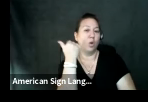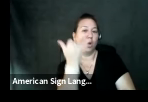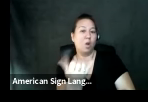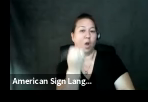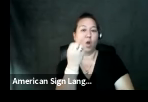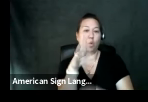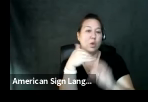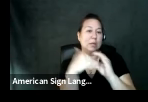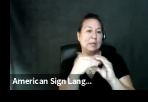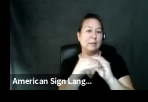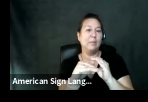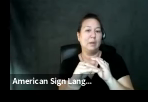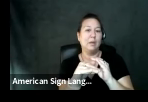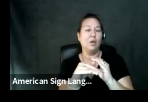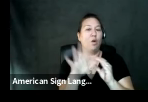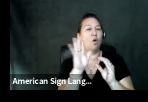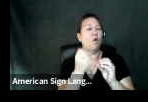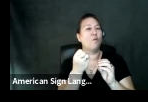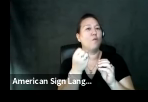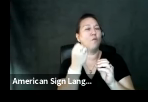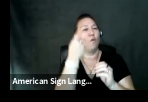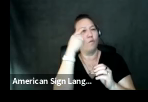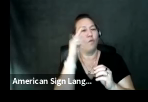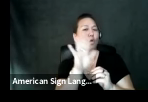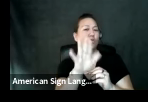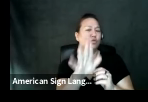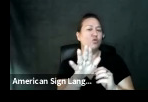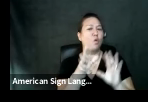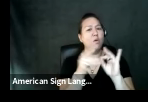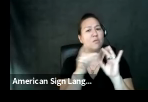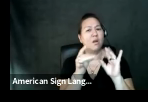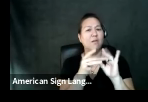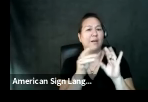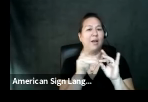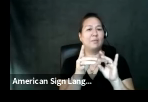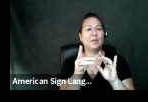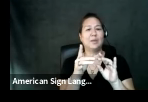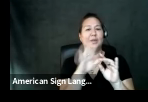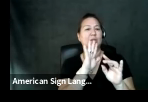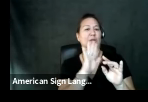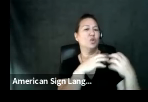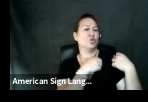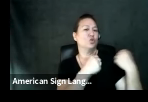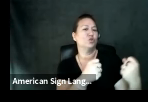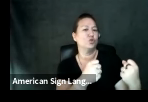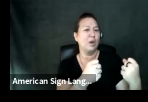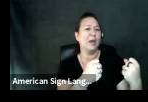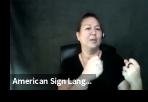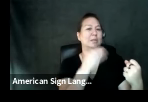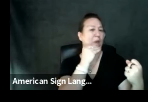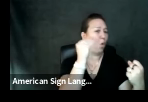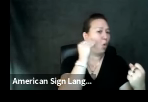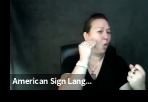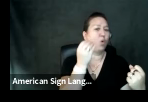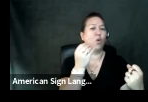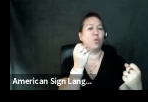your input ahead of time on the student's strengths at home and their interests at home, and also what you